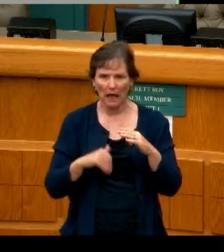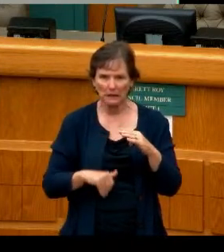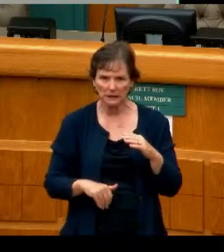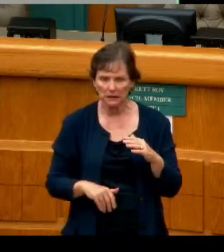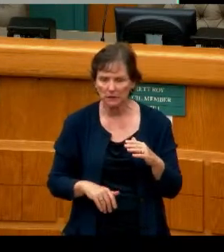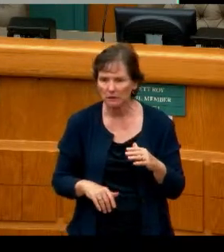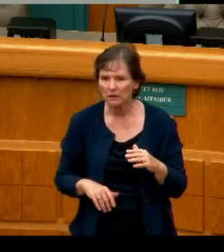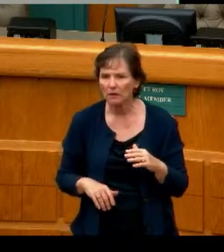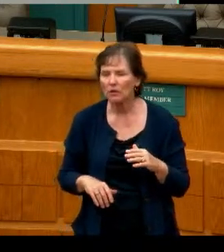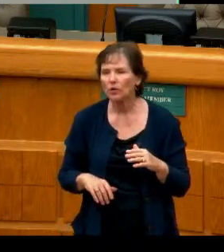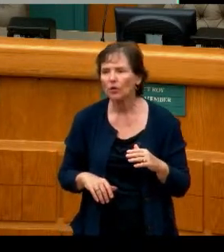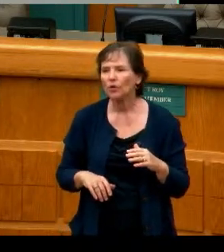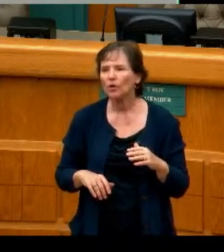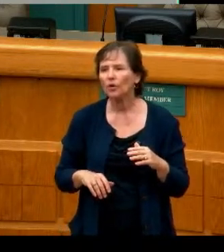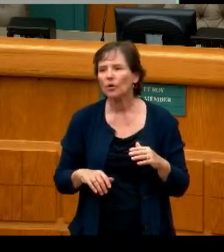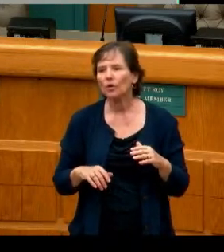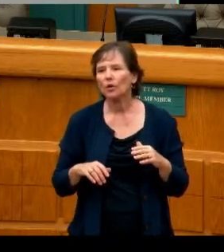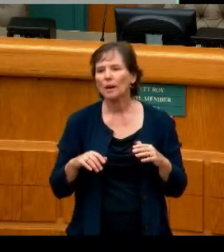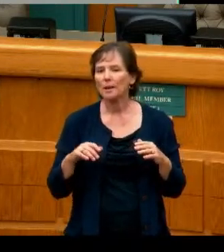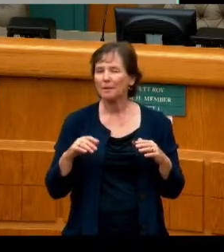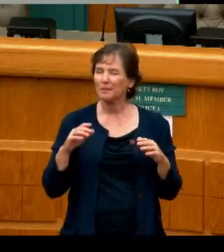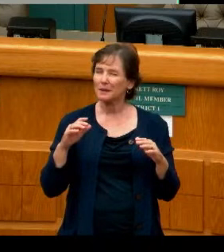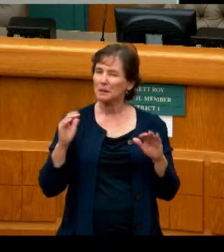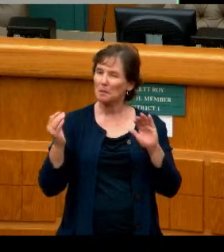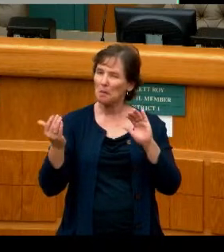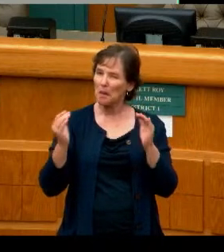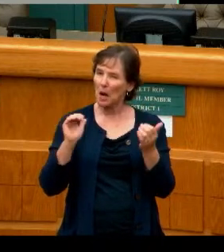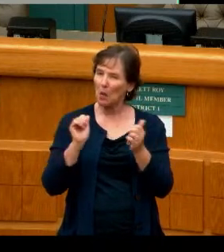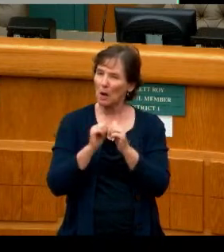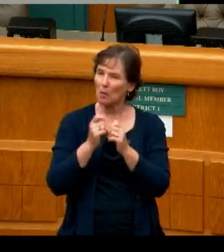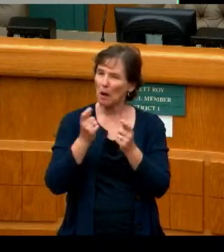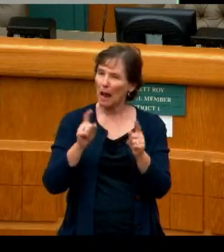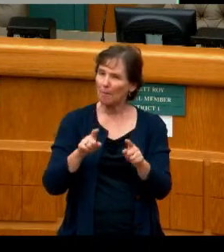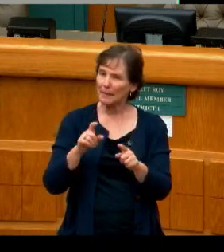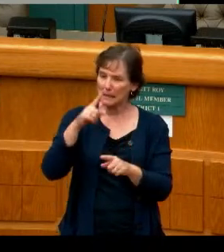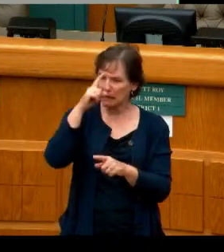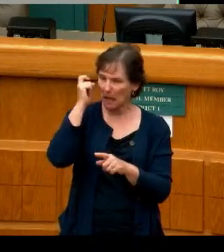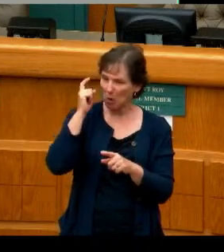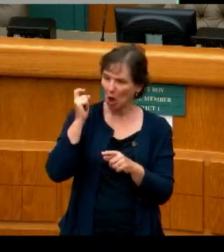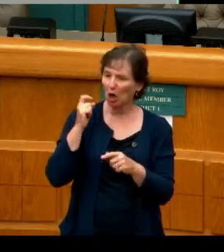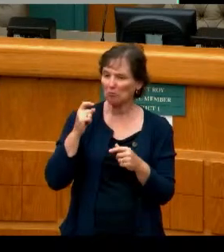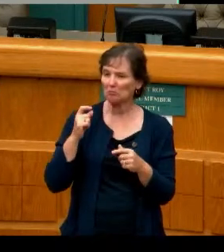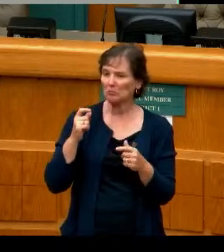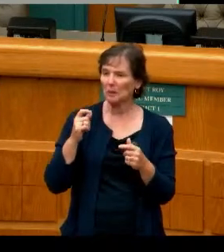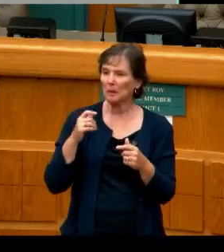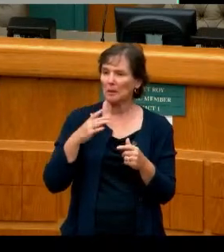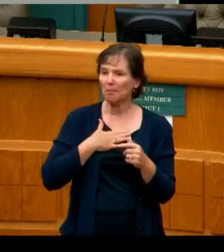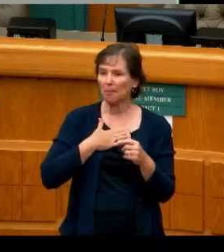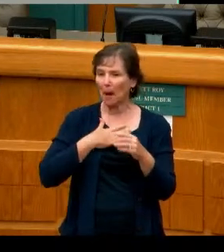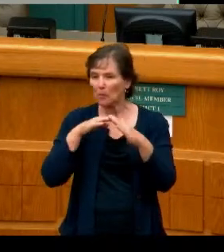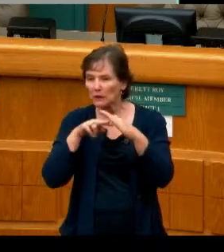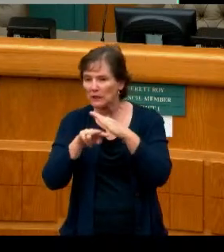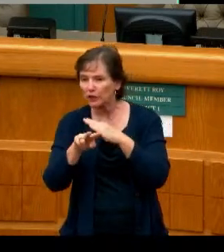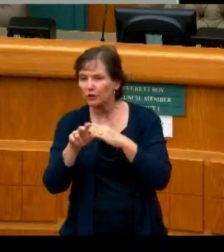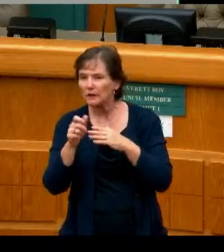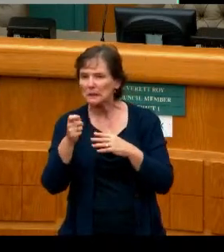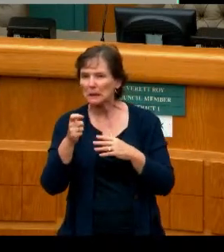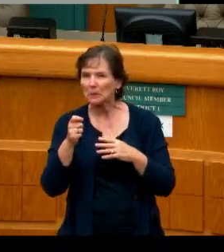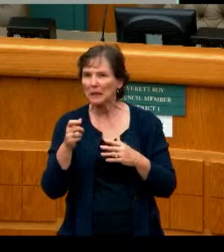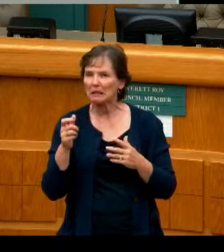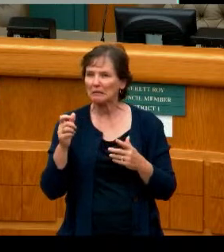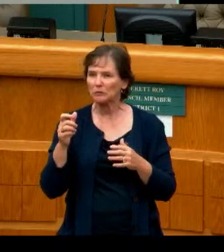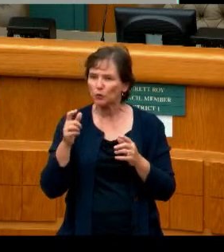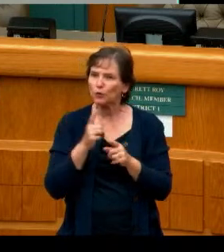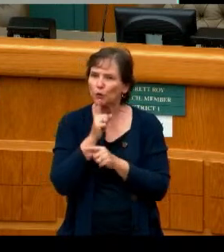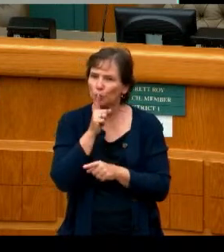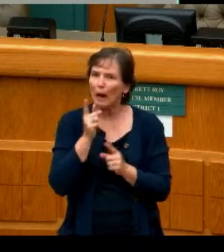13th. So that's our scenario one. More of the same is what I'm calling it. It's based upon what happened in the summer.